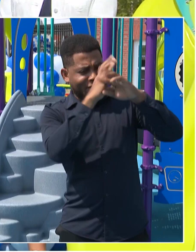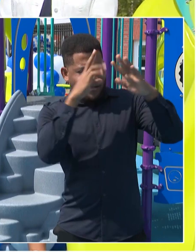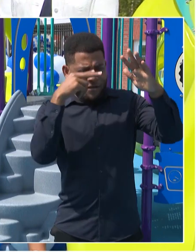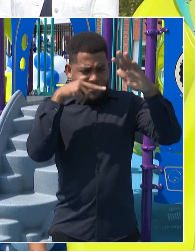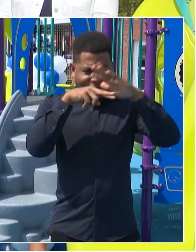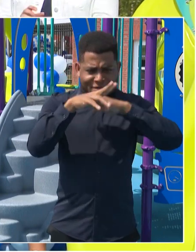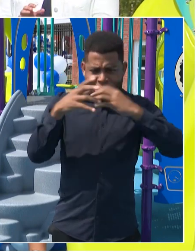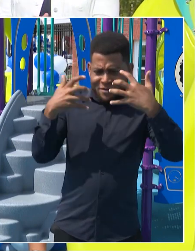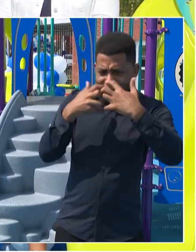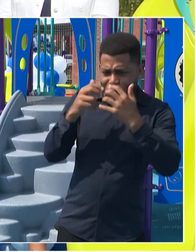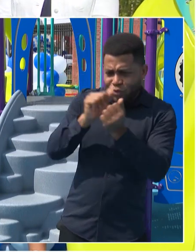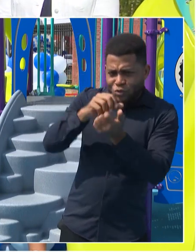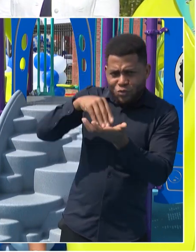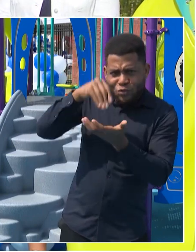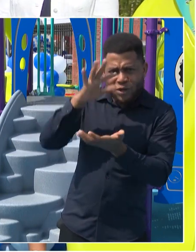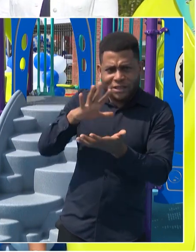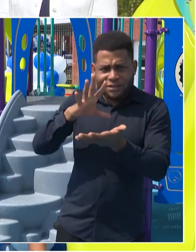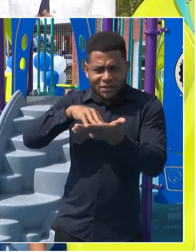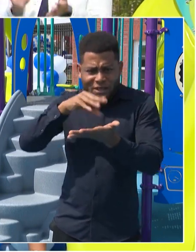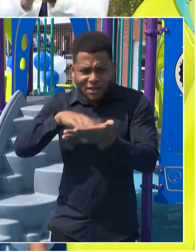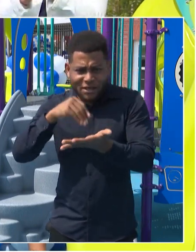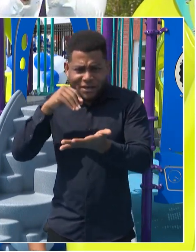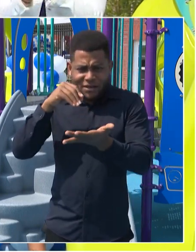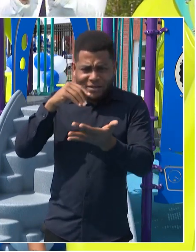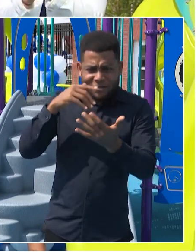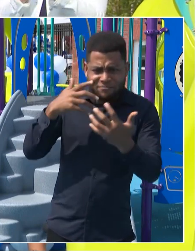Chancellor of DCPS, and that's Louis Farabee.